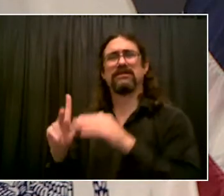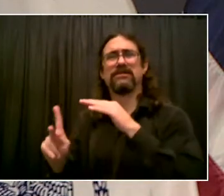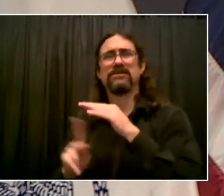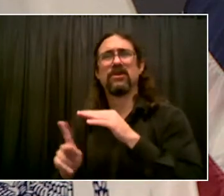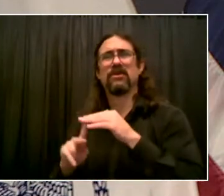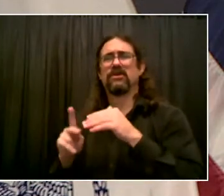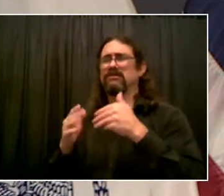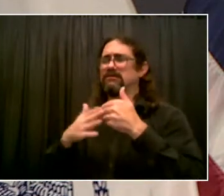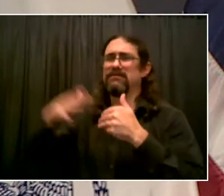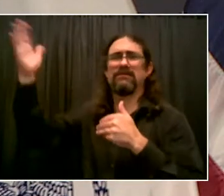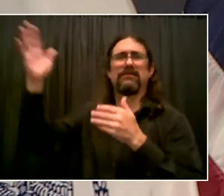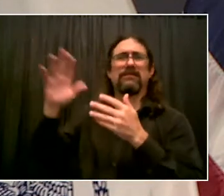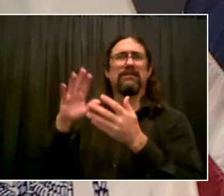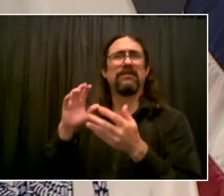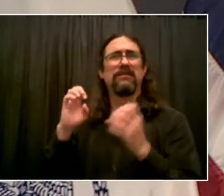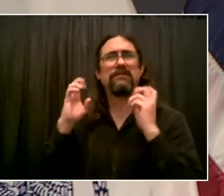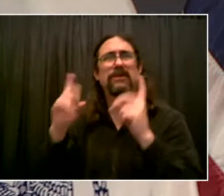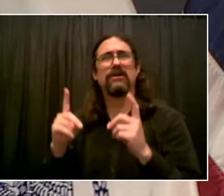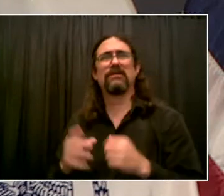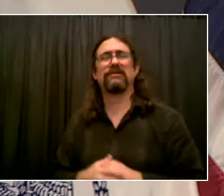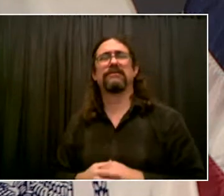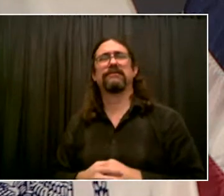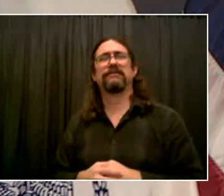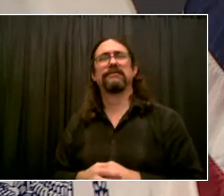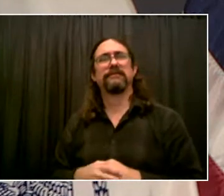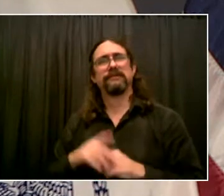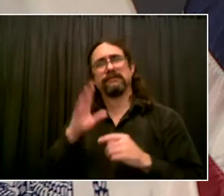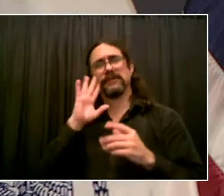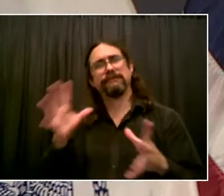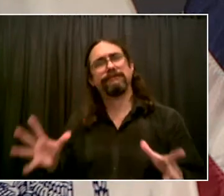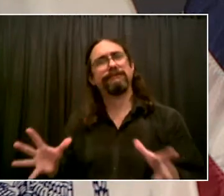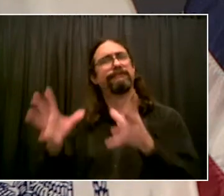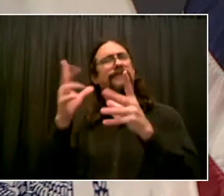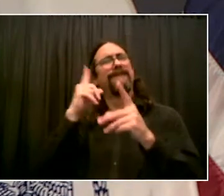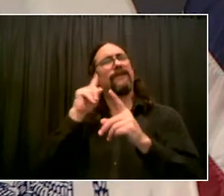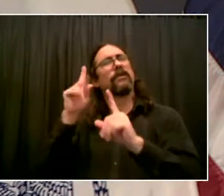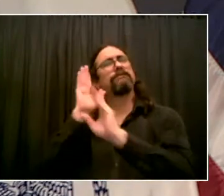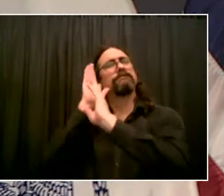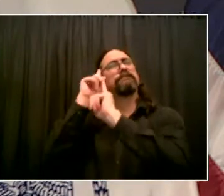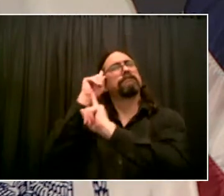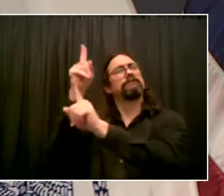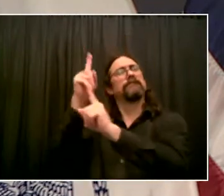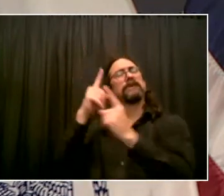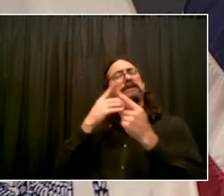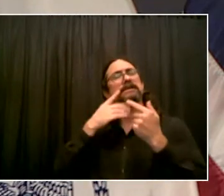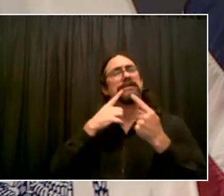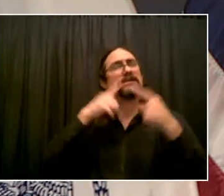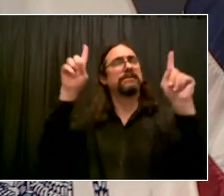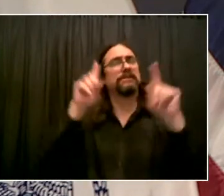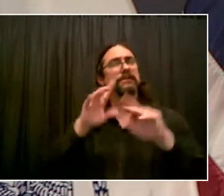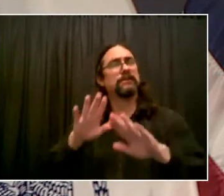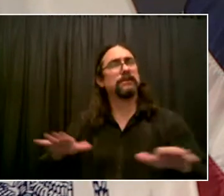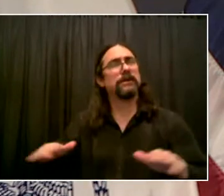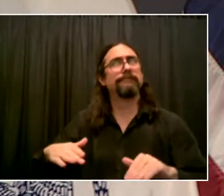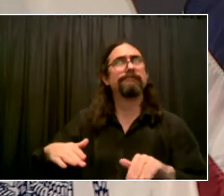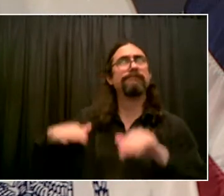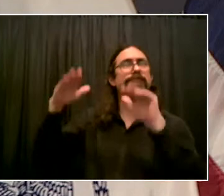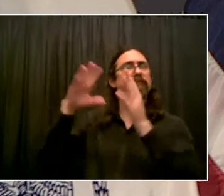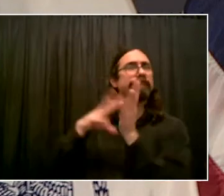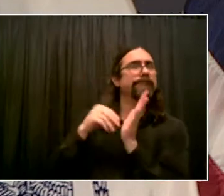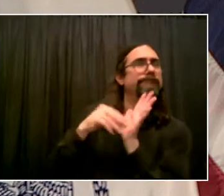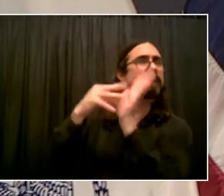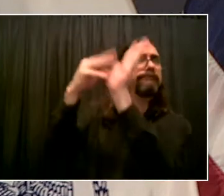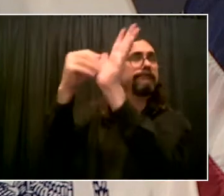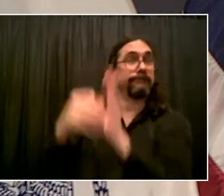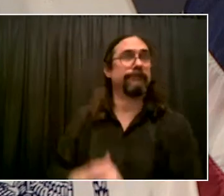every family, their child can succeed. But now think about this example in Brooklyn. A child starts out